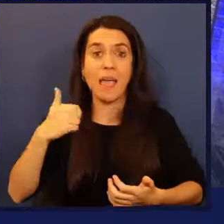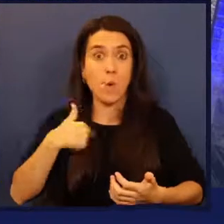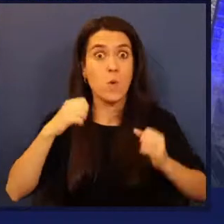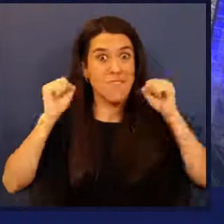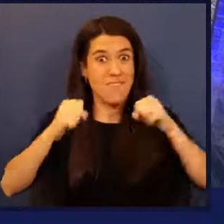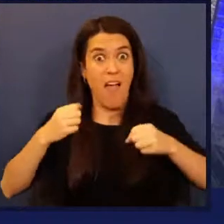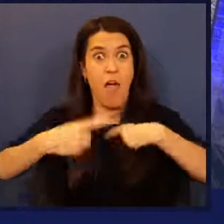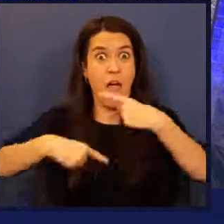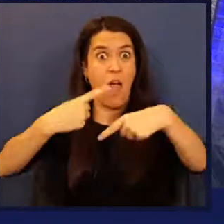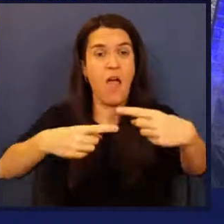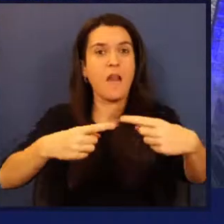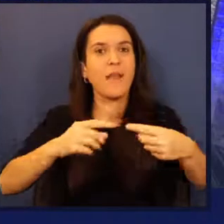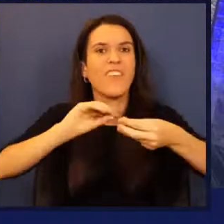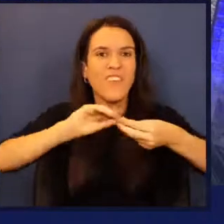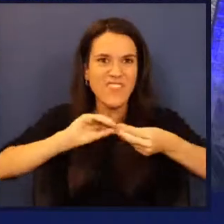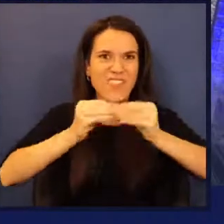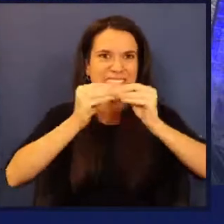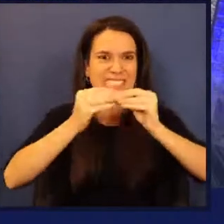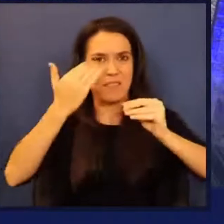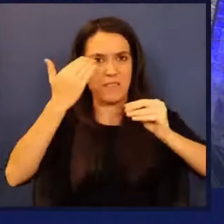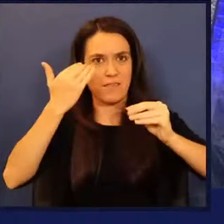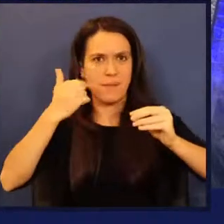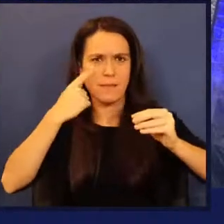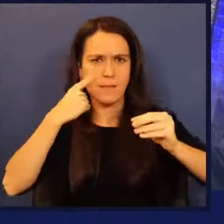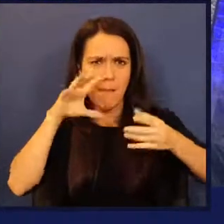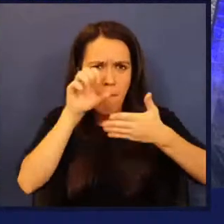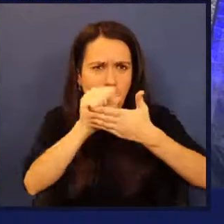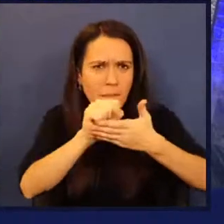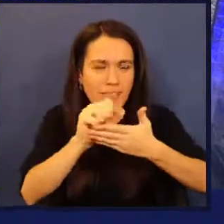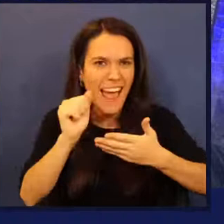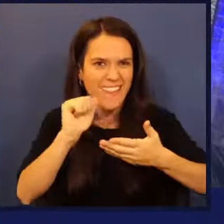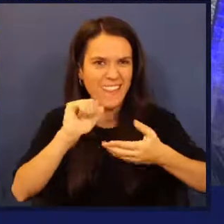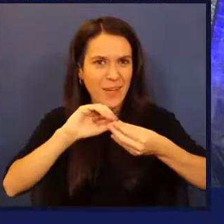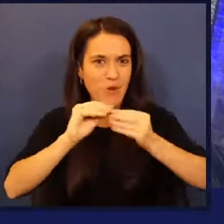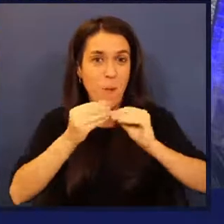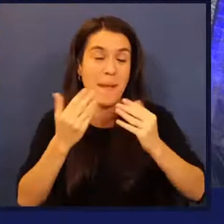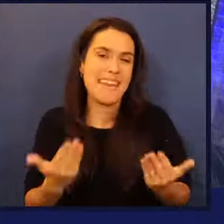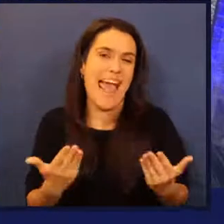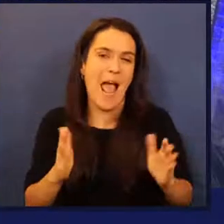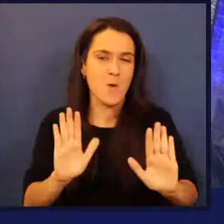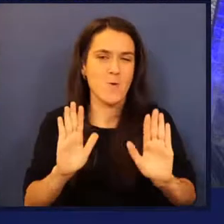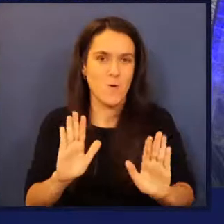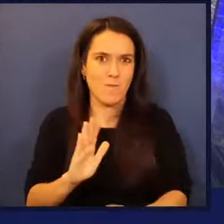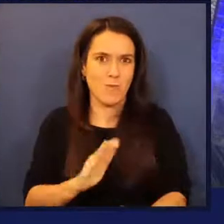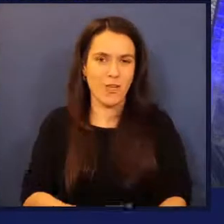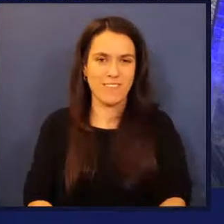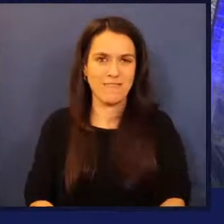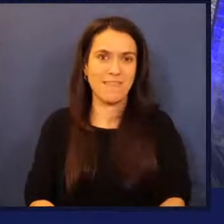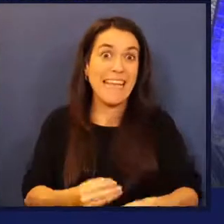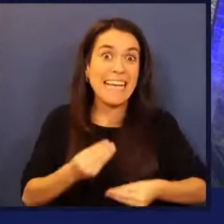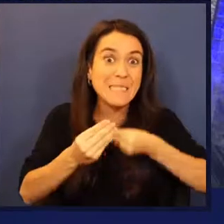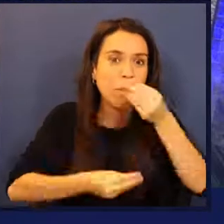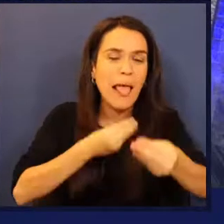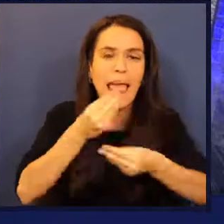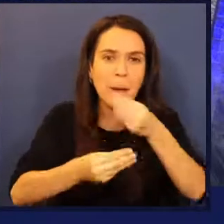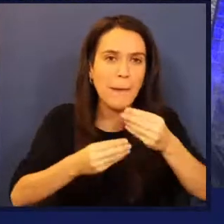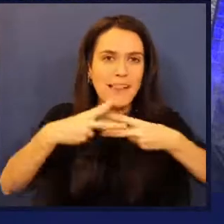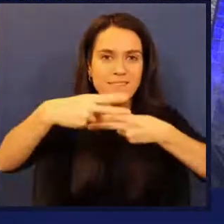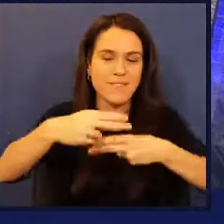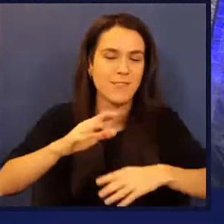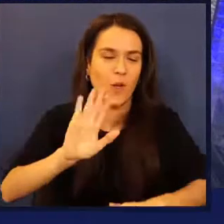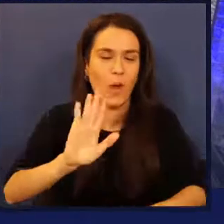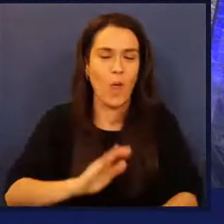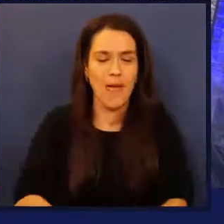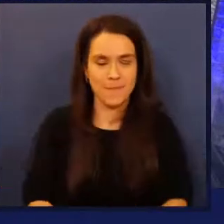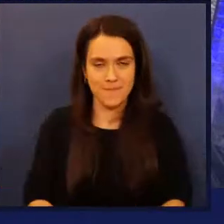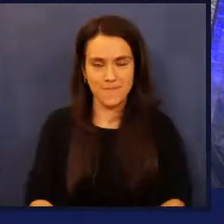to fix the problems that it detects in itself. But we're not there yet, especially in explainability. Huh. Yeah, I